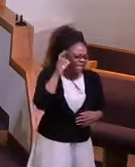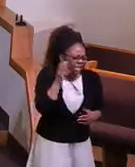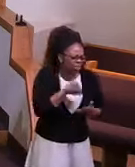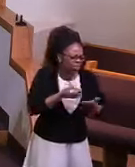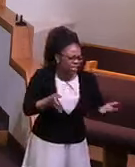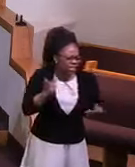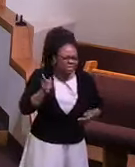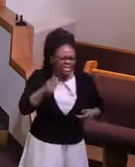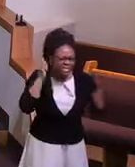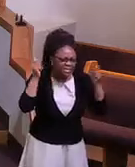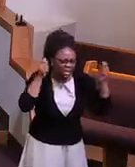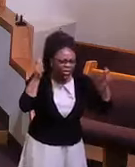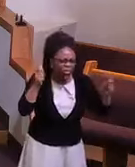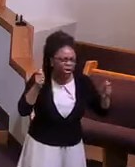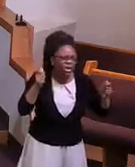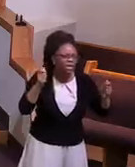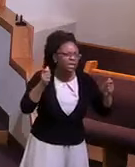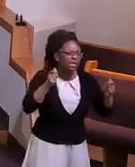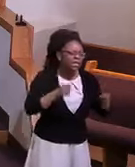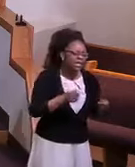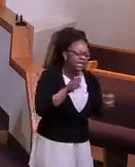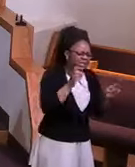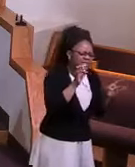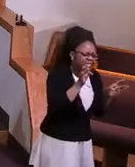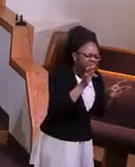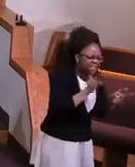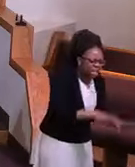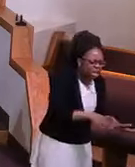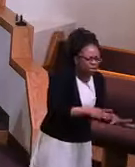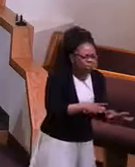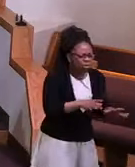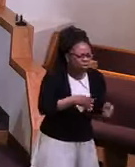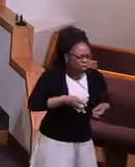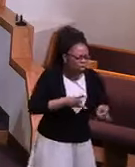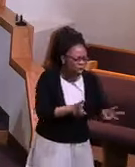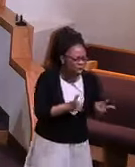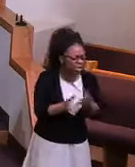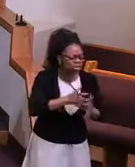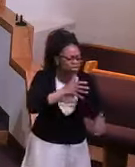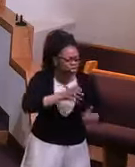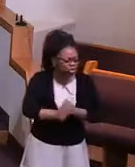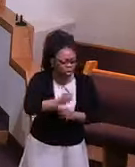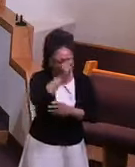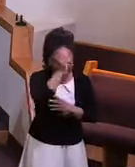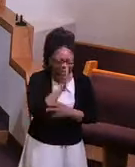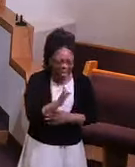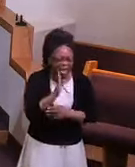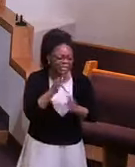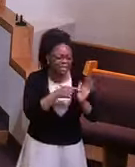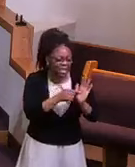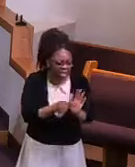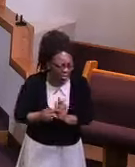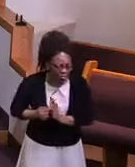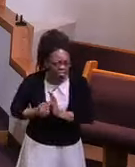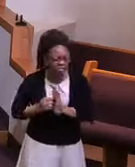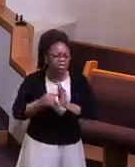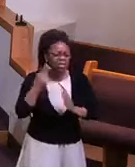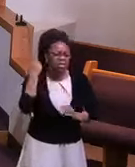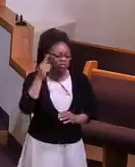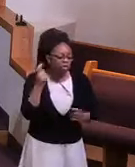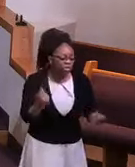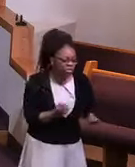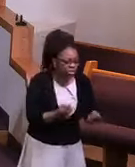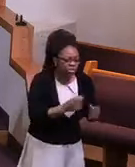Demon possession is a desperate, satanic attempt to destroy and destroy God's image in humanity. For sinners, you can be